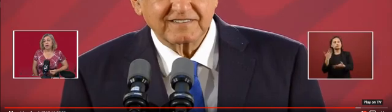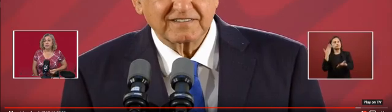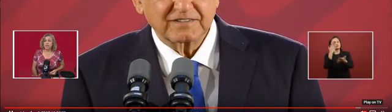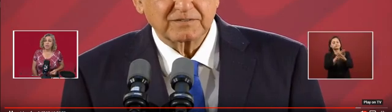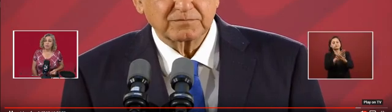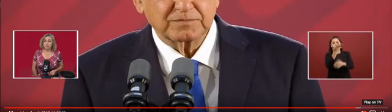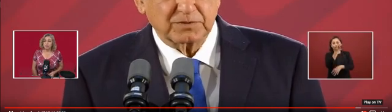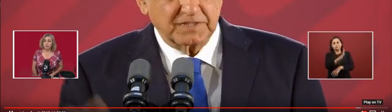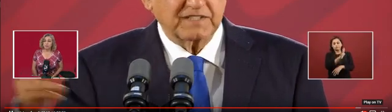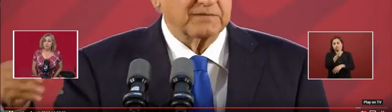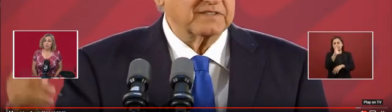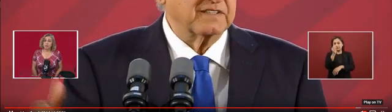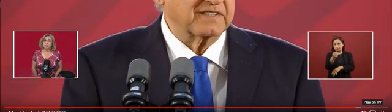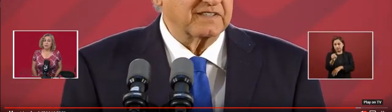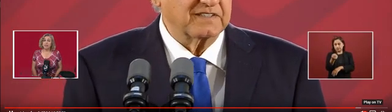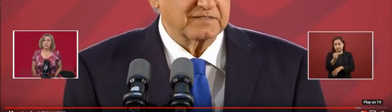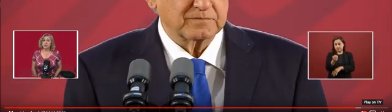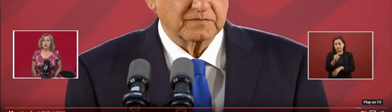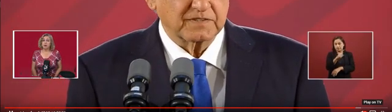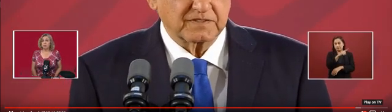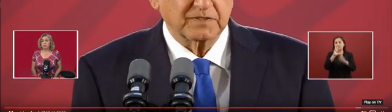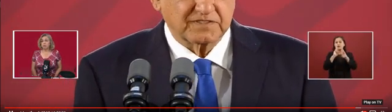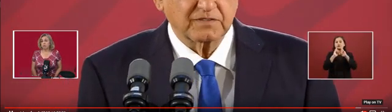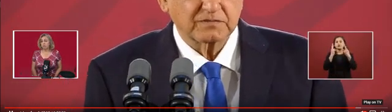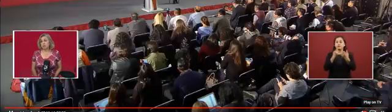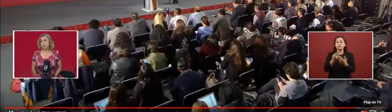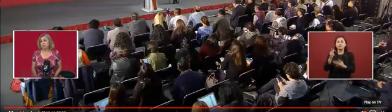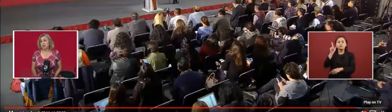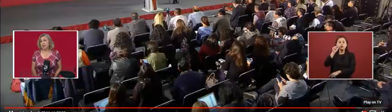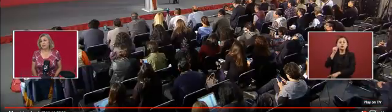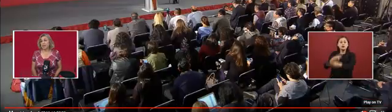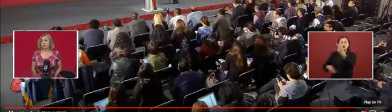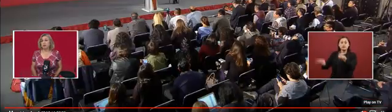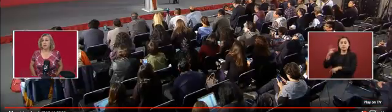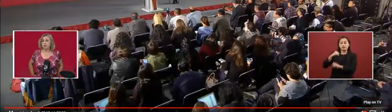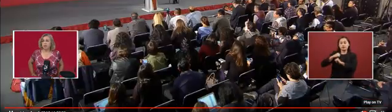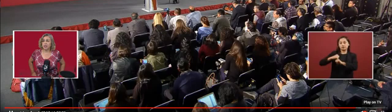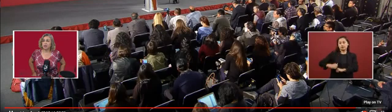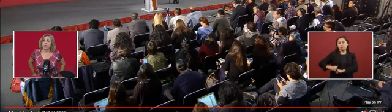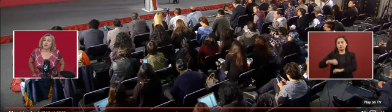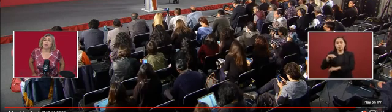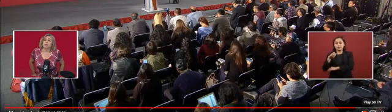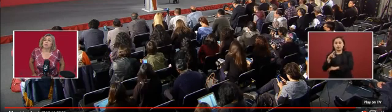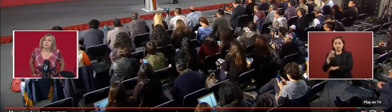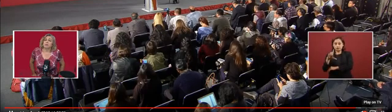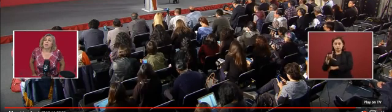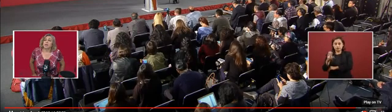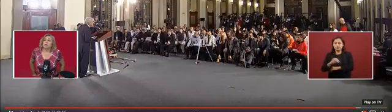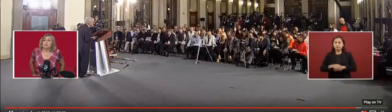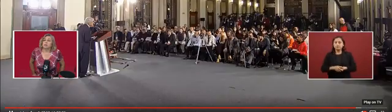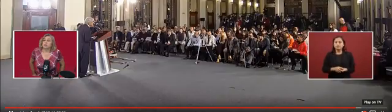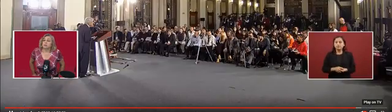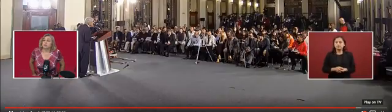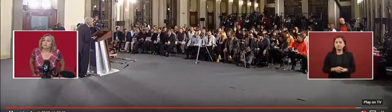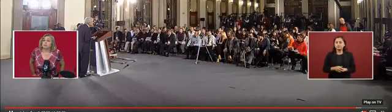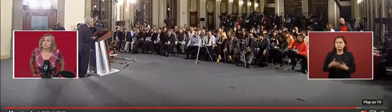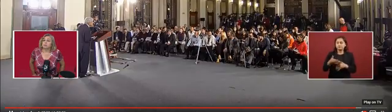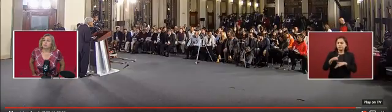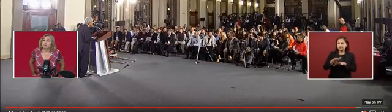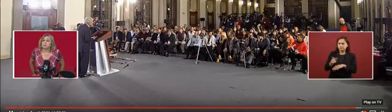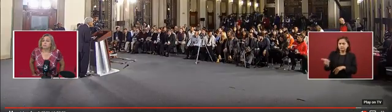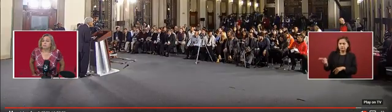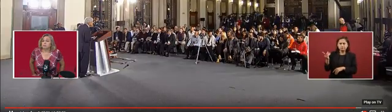le corresponde, Like he has his jobs, which is regular for prevention, pero but additionally,